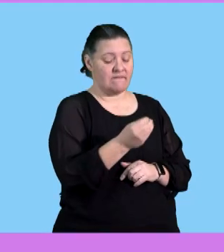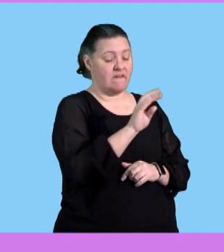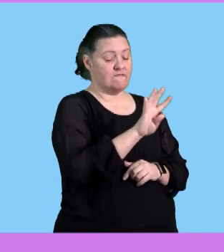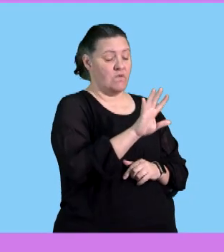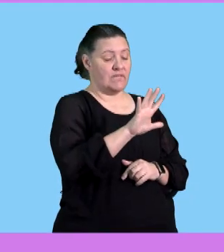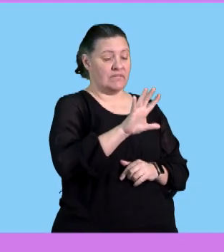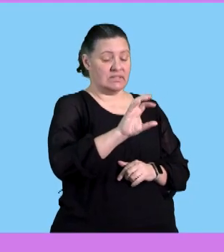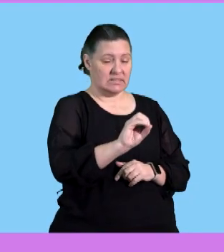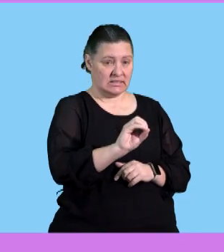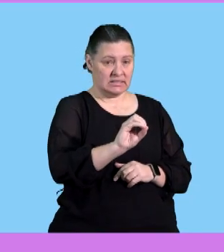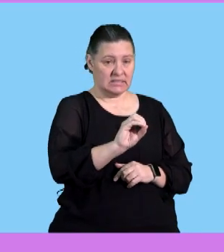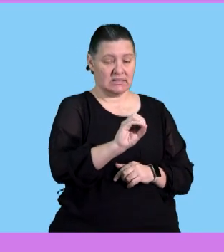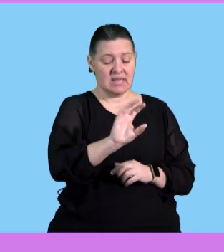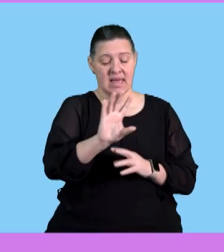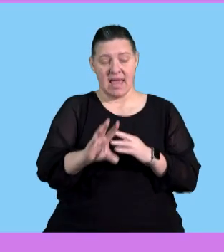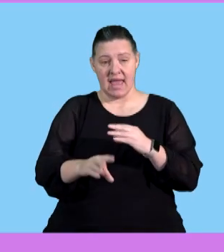have our